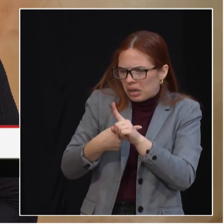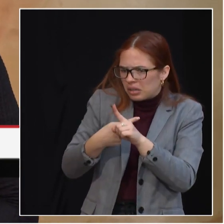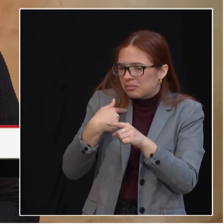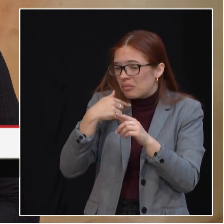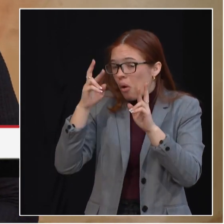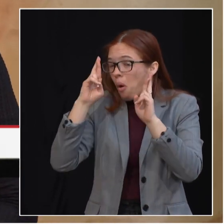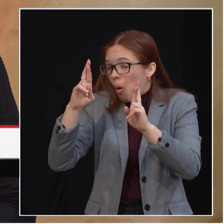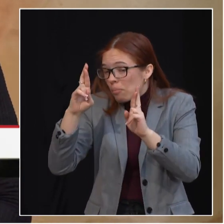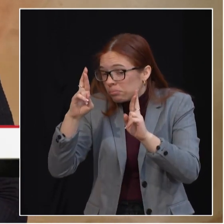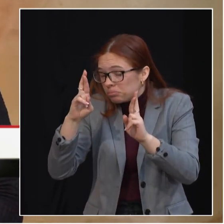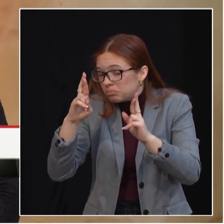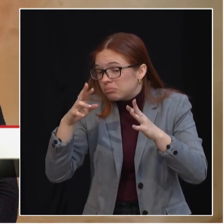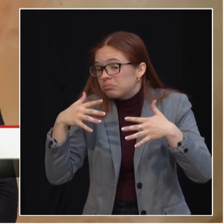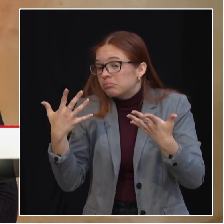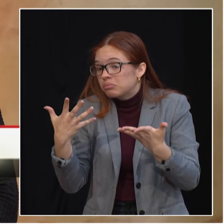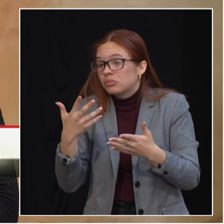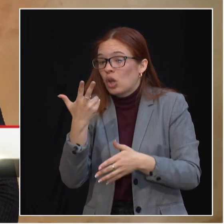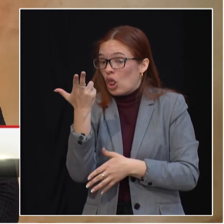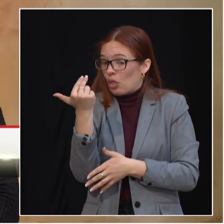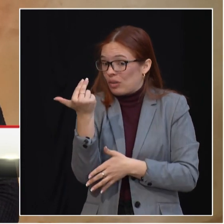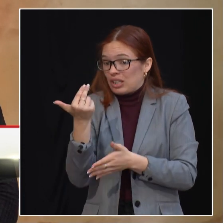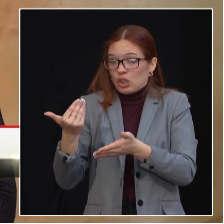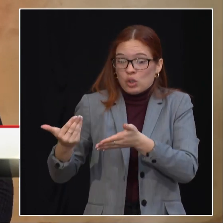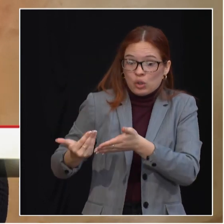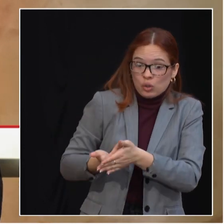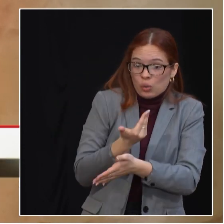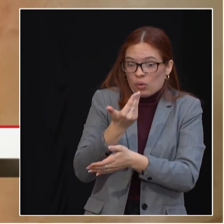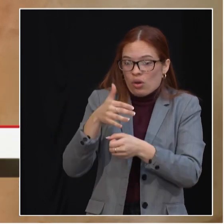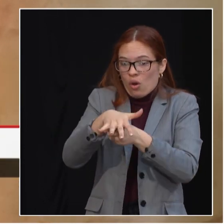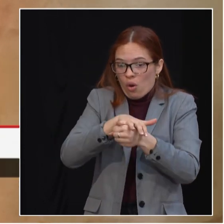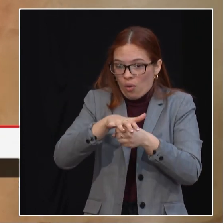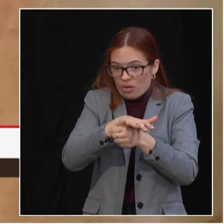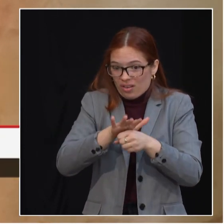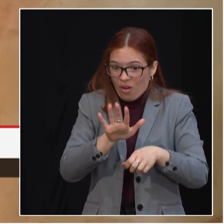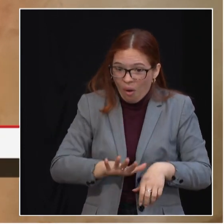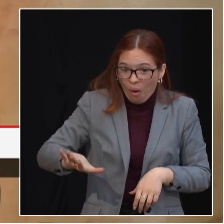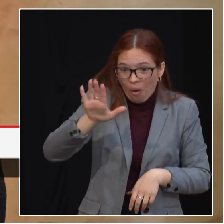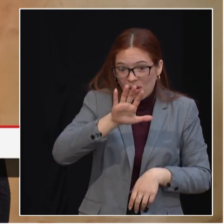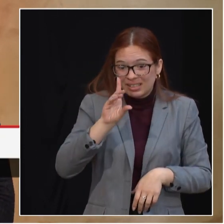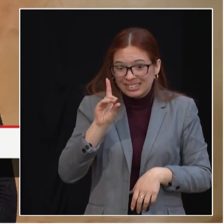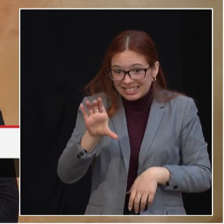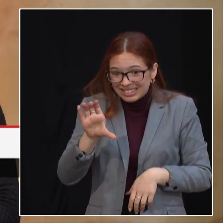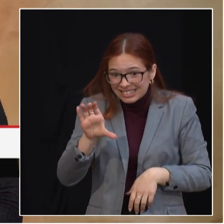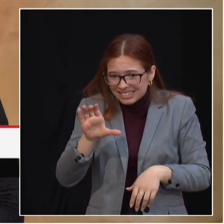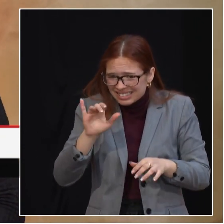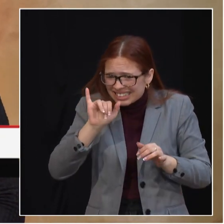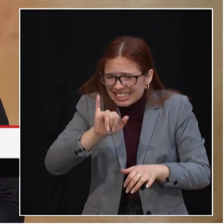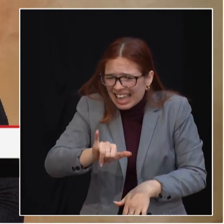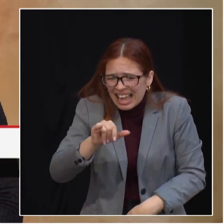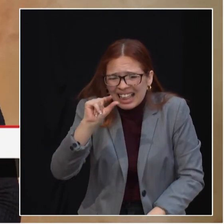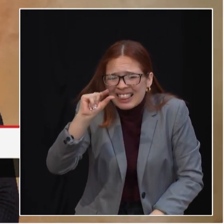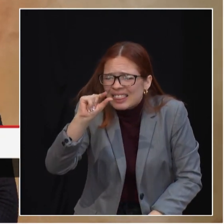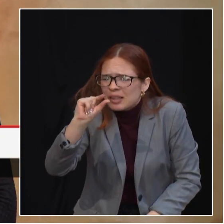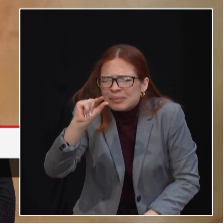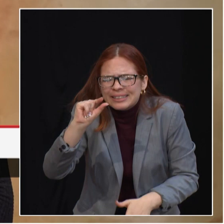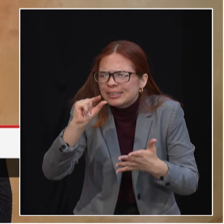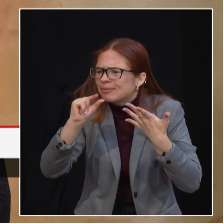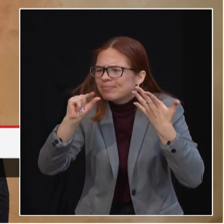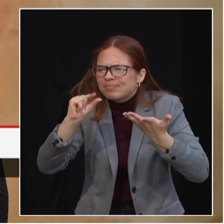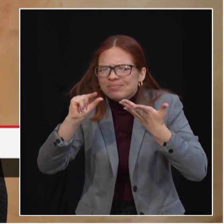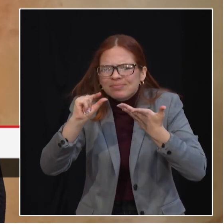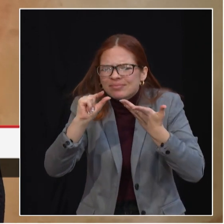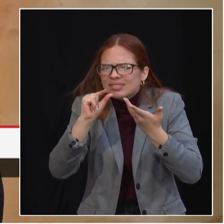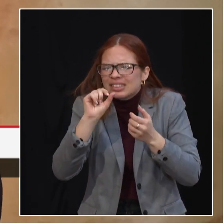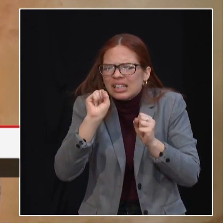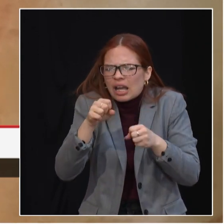13 additional sites in the district. And this is just a small snapshot of some of the things that we're doing to advance the goals